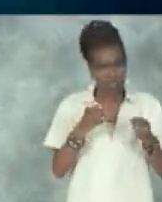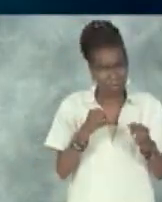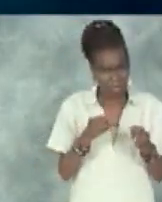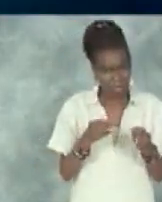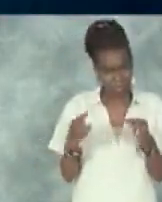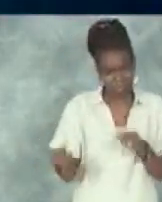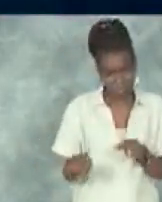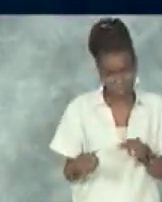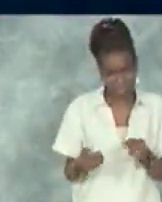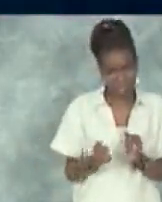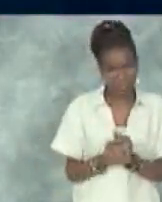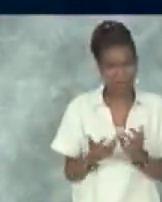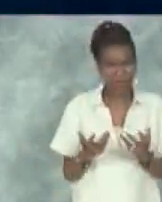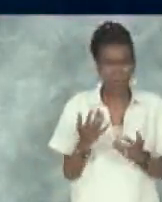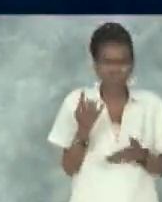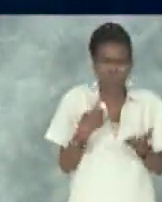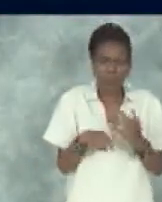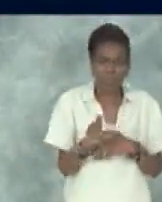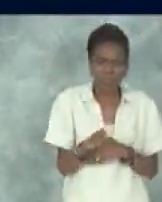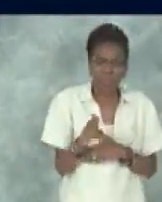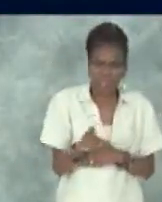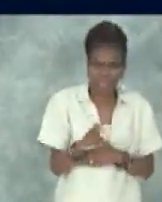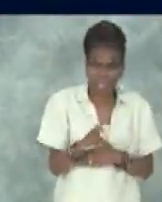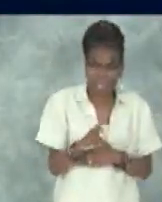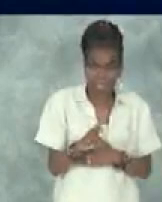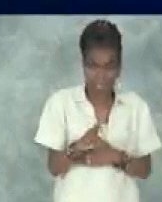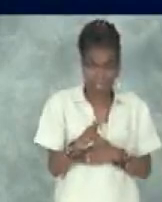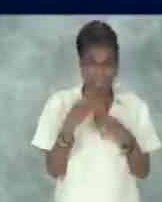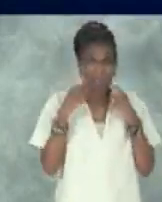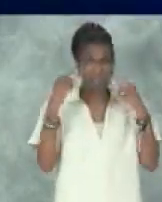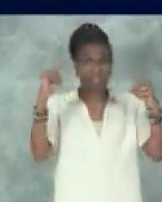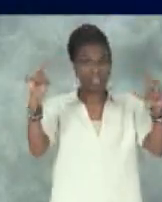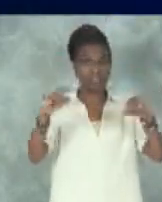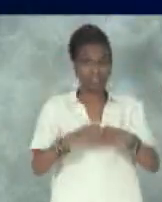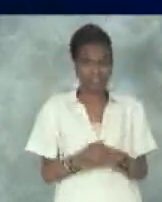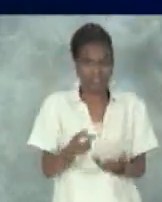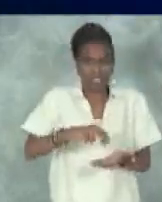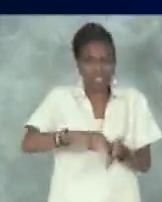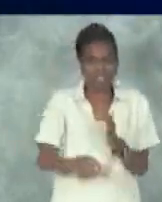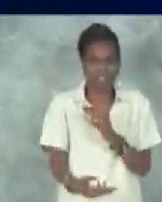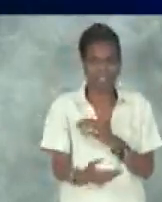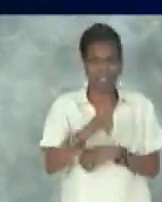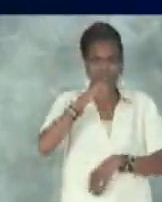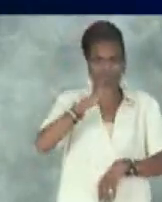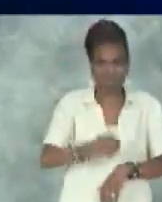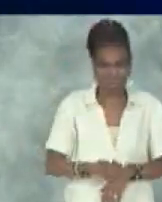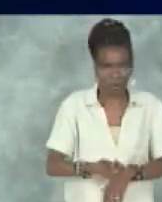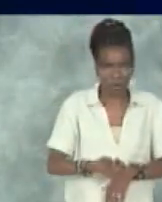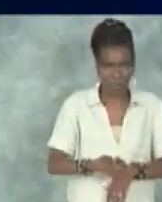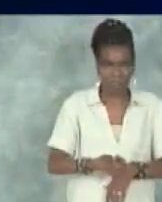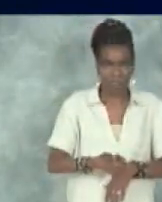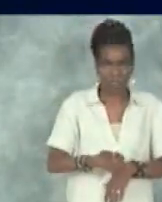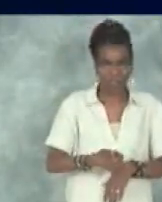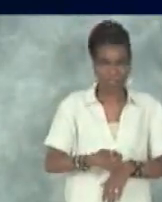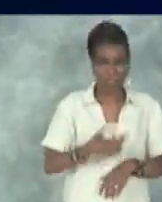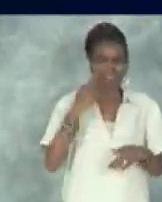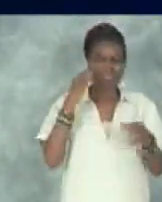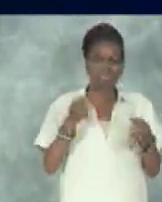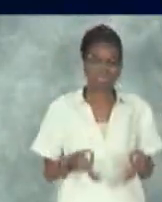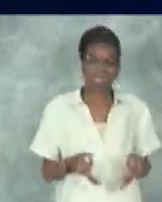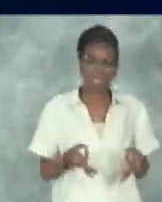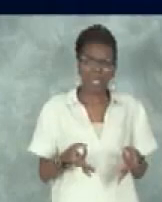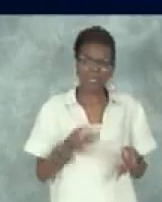need in order to make it? In order to get up tomorrow, in order to not throw in the